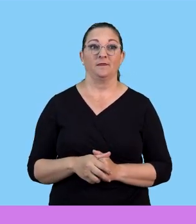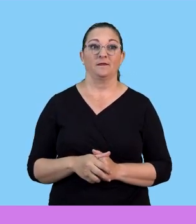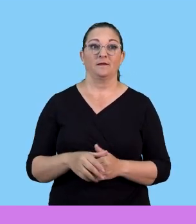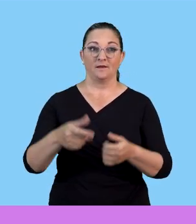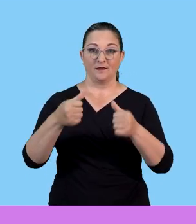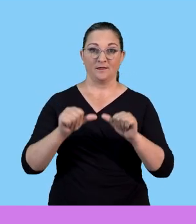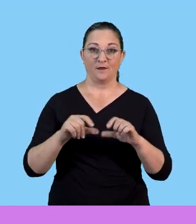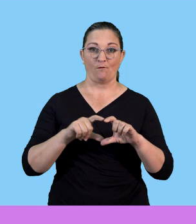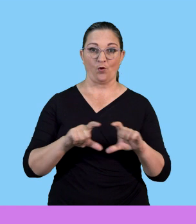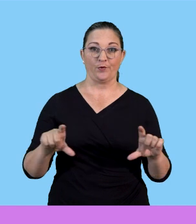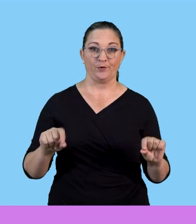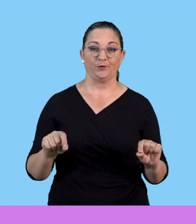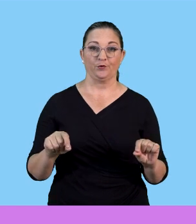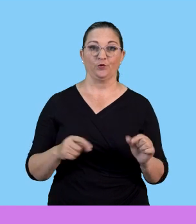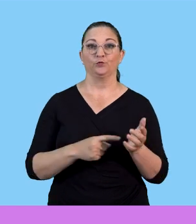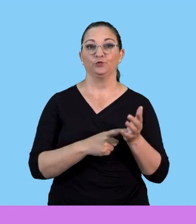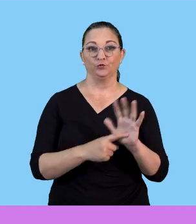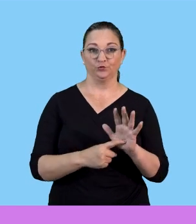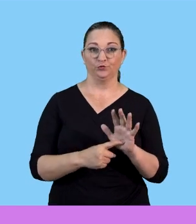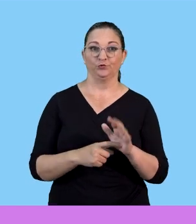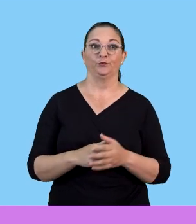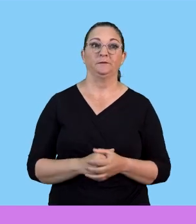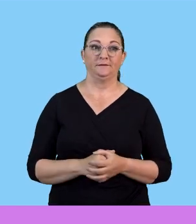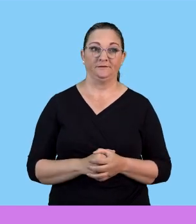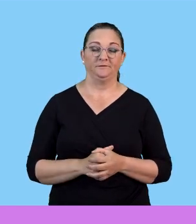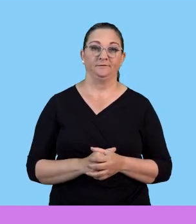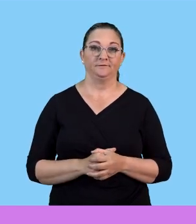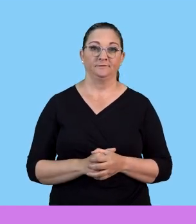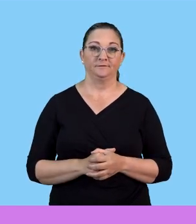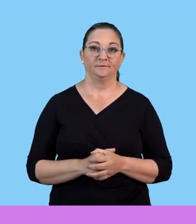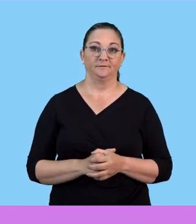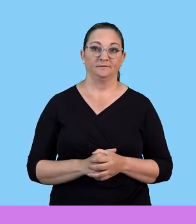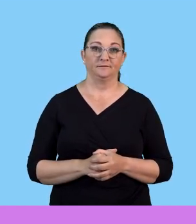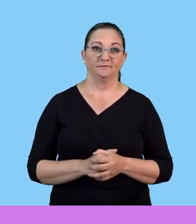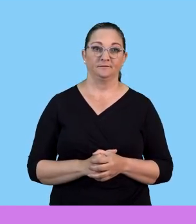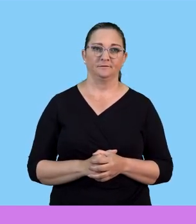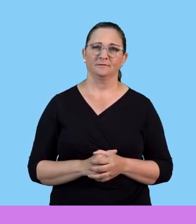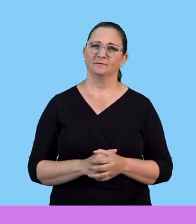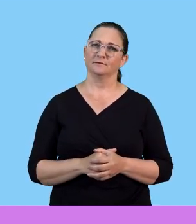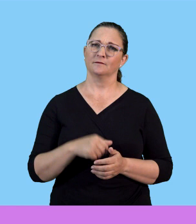It also shows you there with the previous invoice.